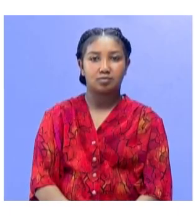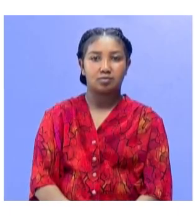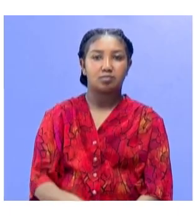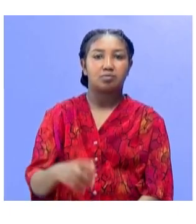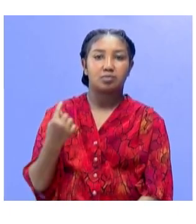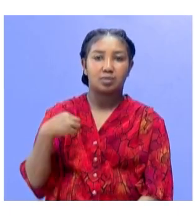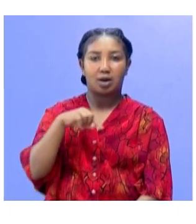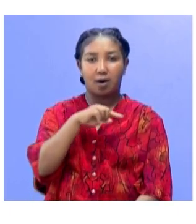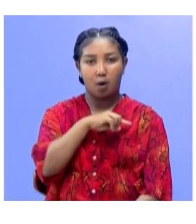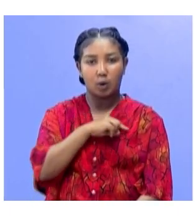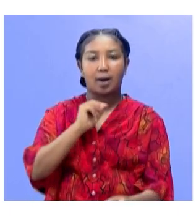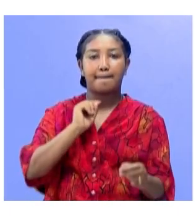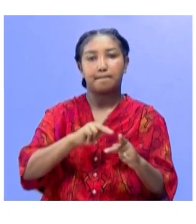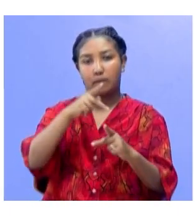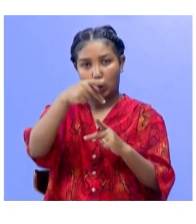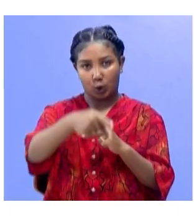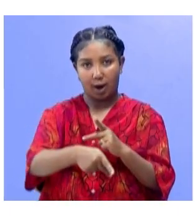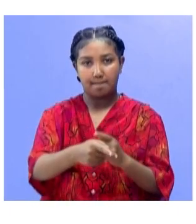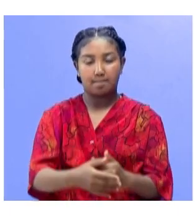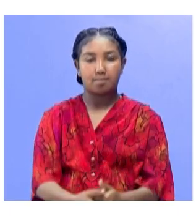our program